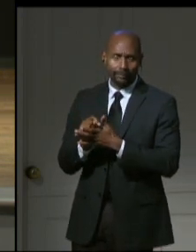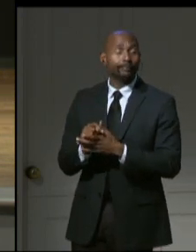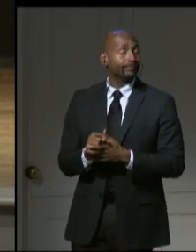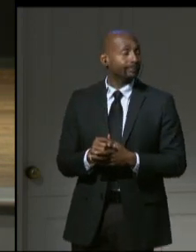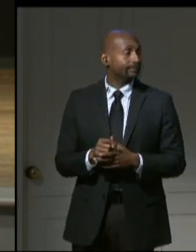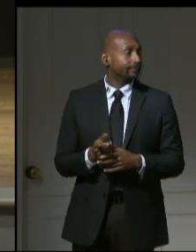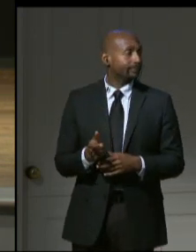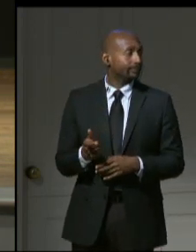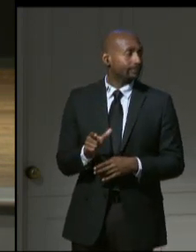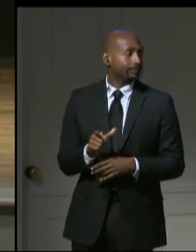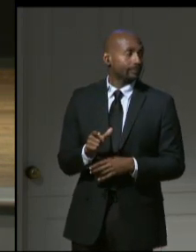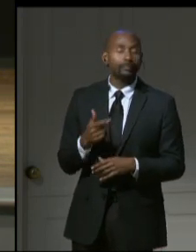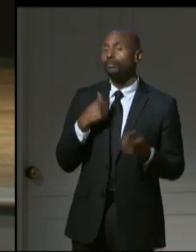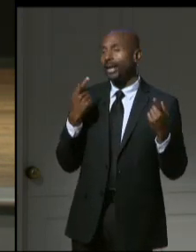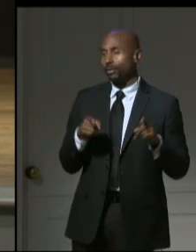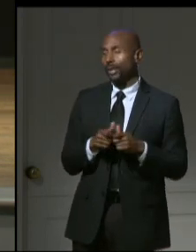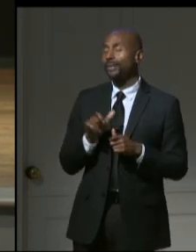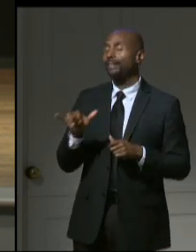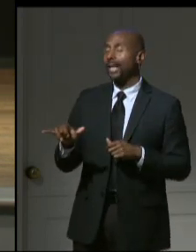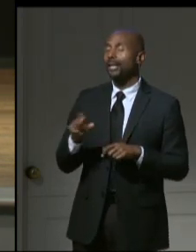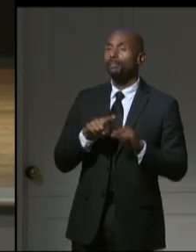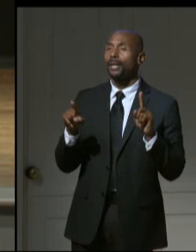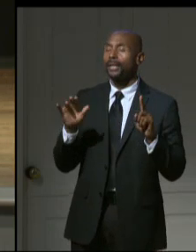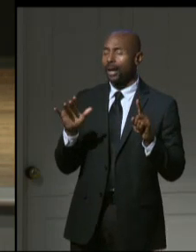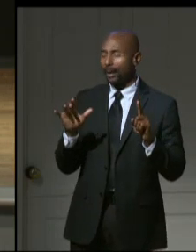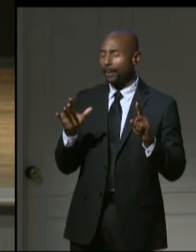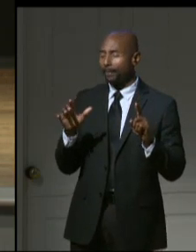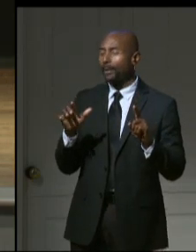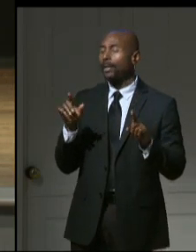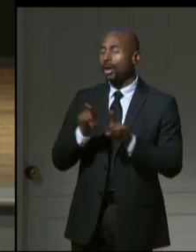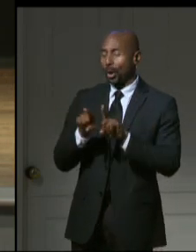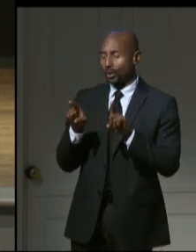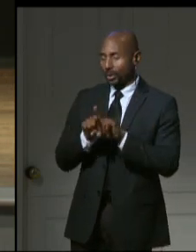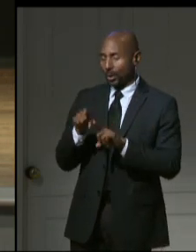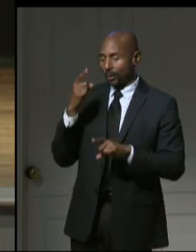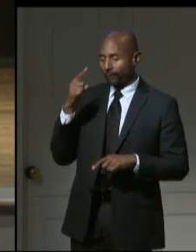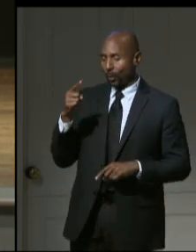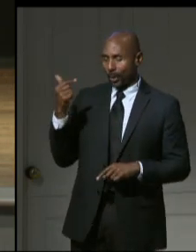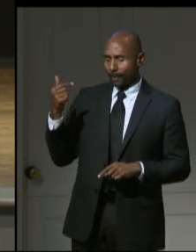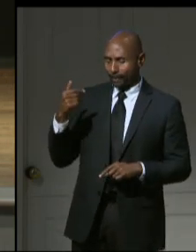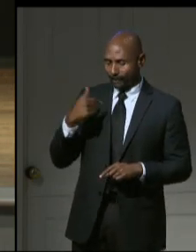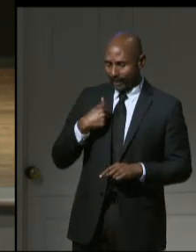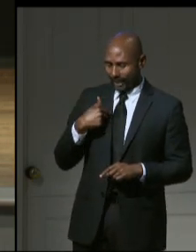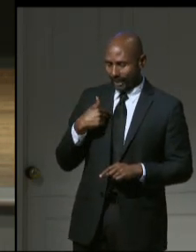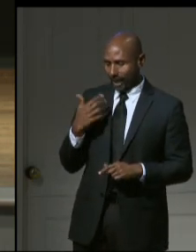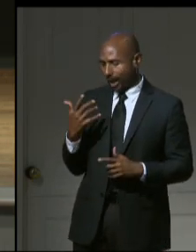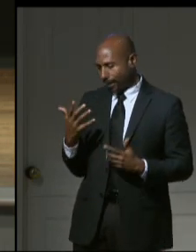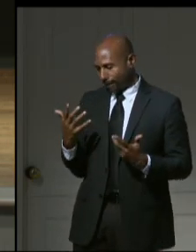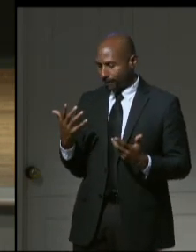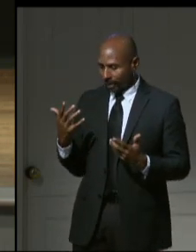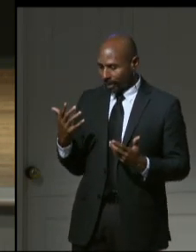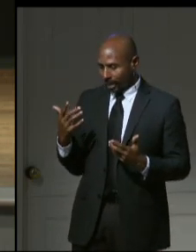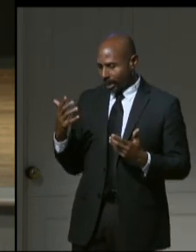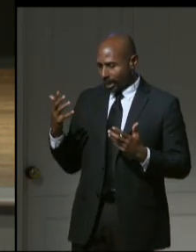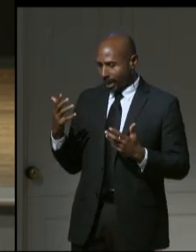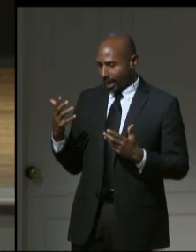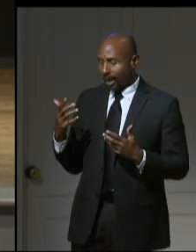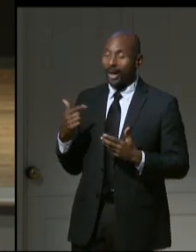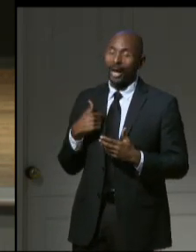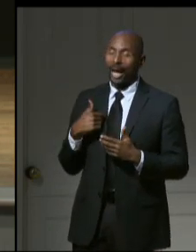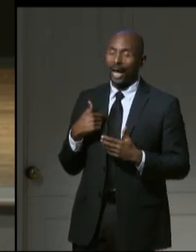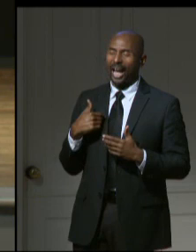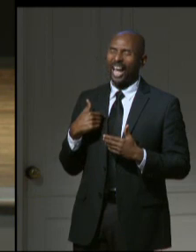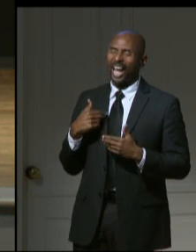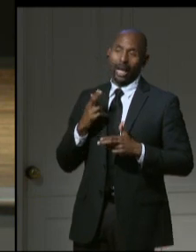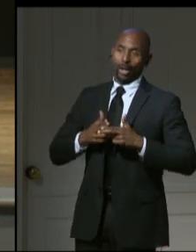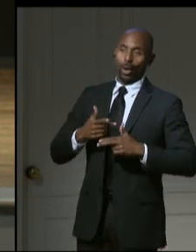Yeah. I agree with that, but also for me, I always like call